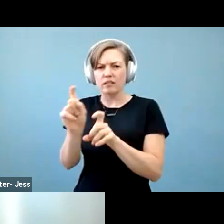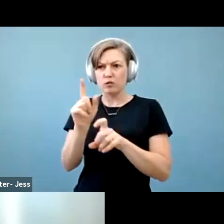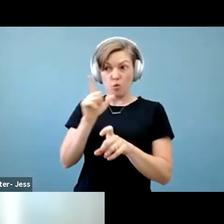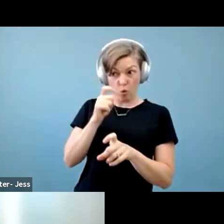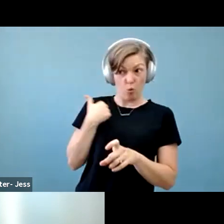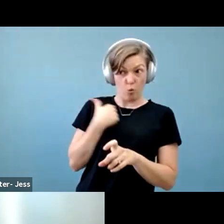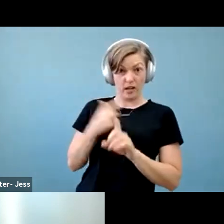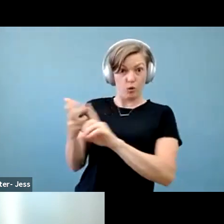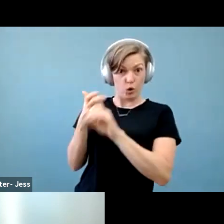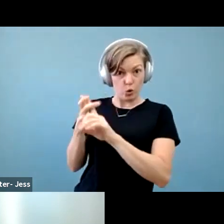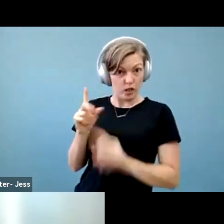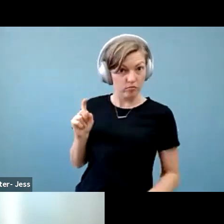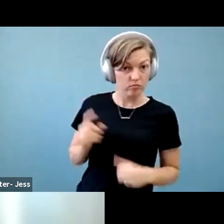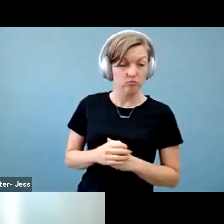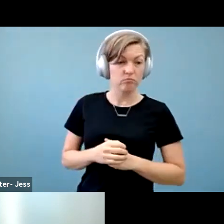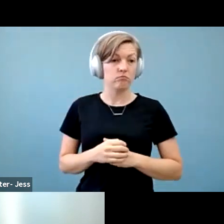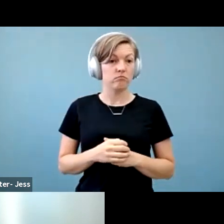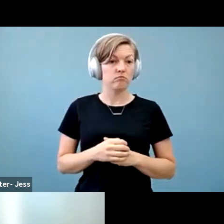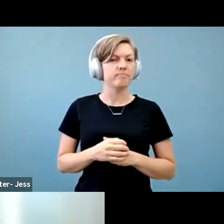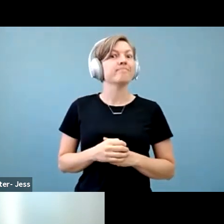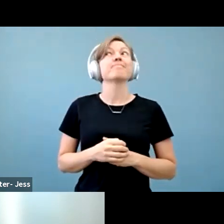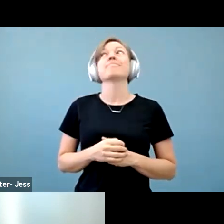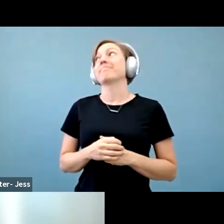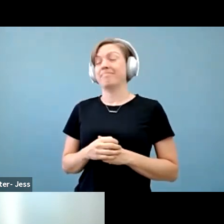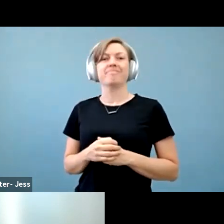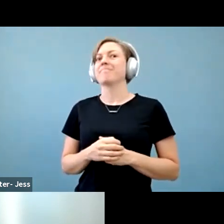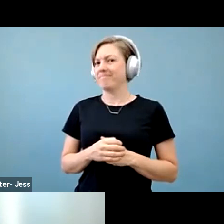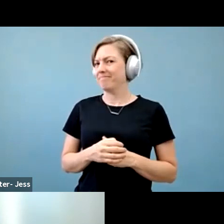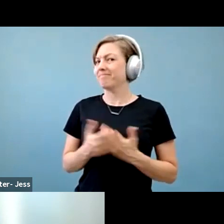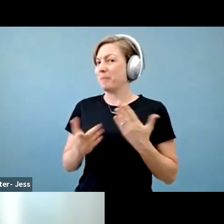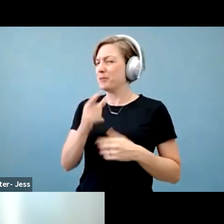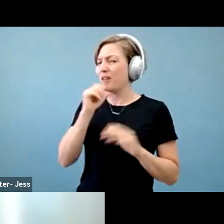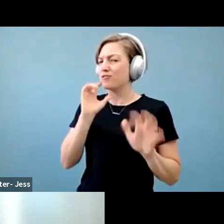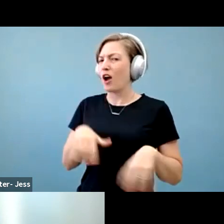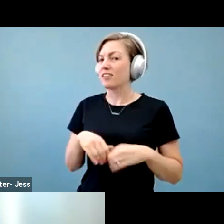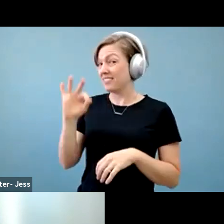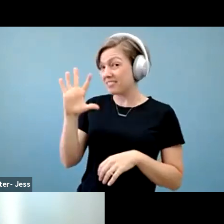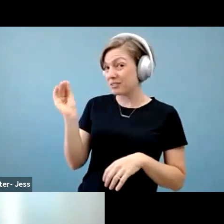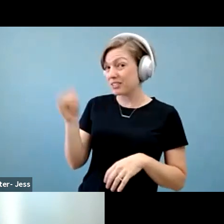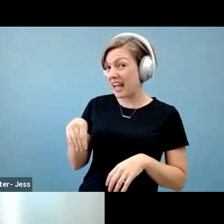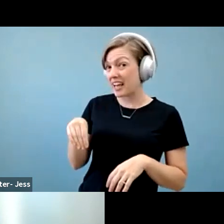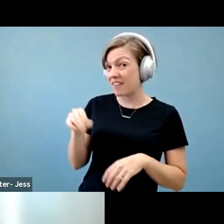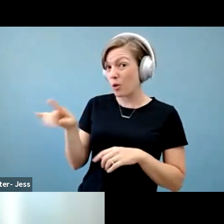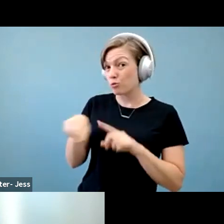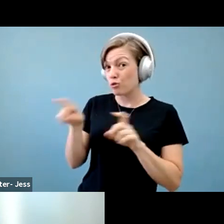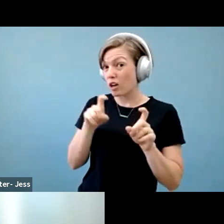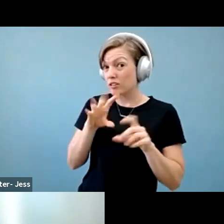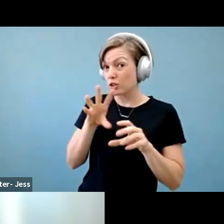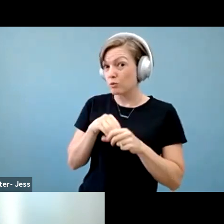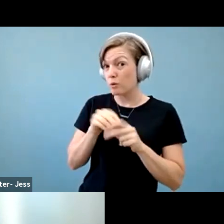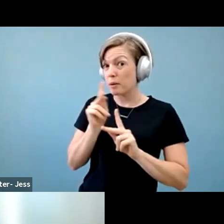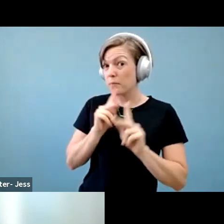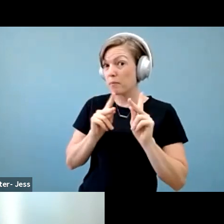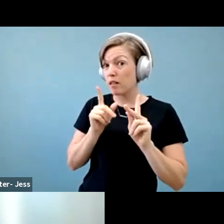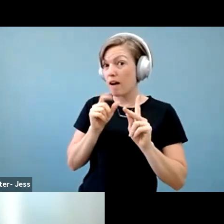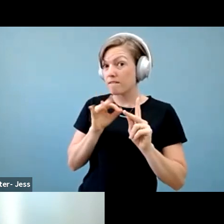recruiting? And you'll be, I mean, you're probably not shocked that 95% of clinical trials include individuals of